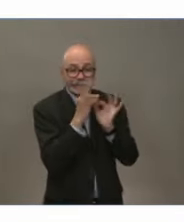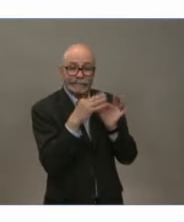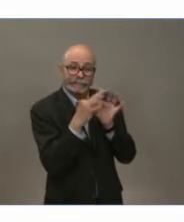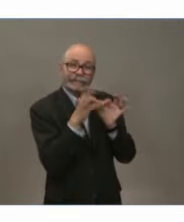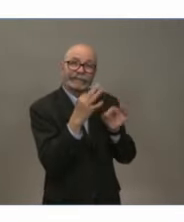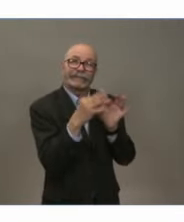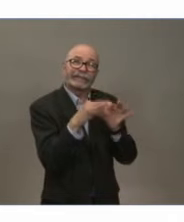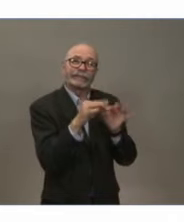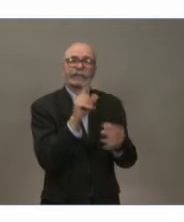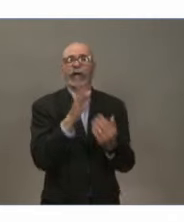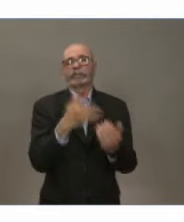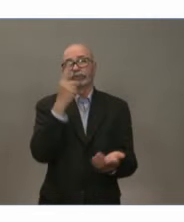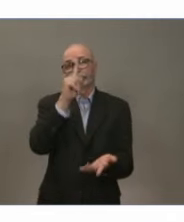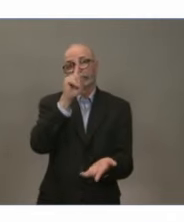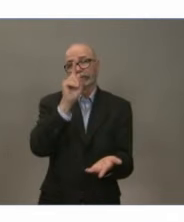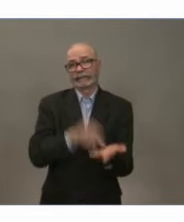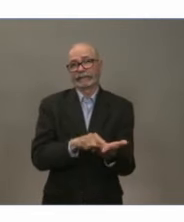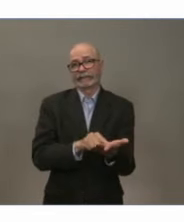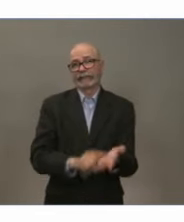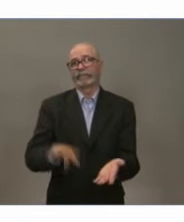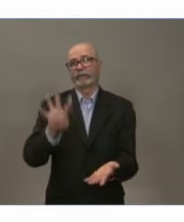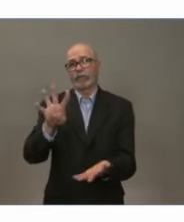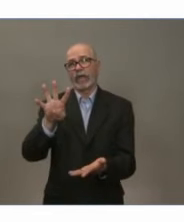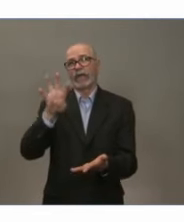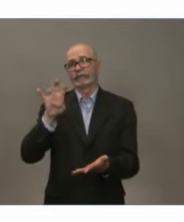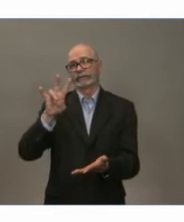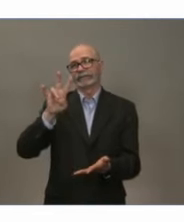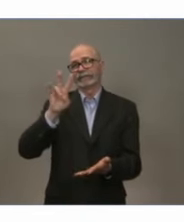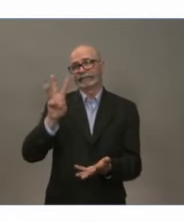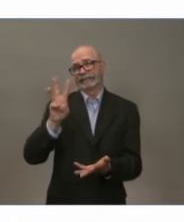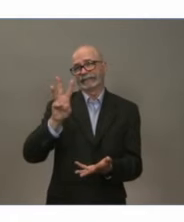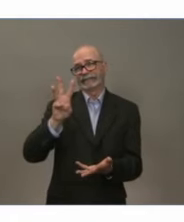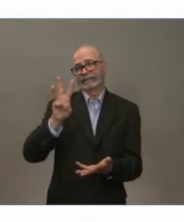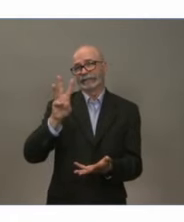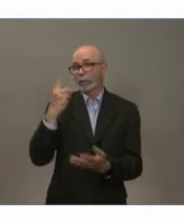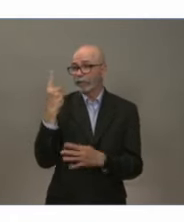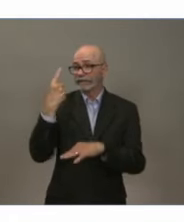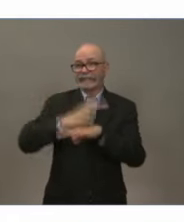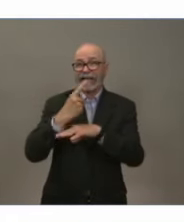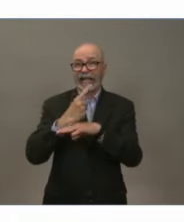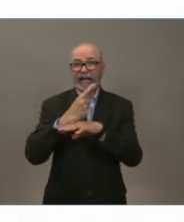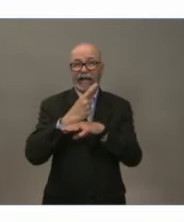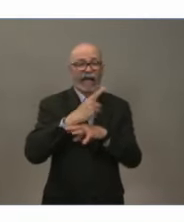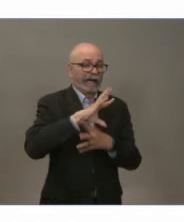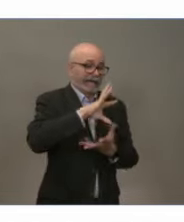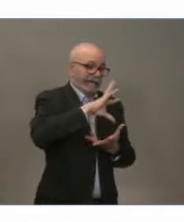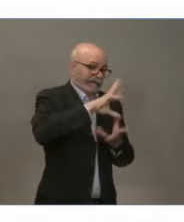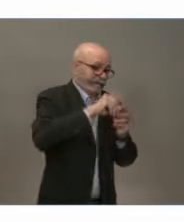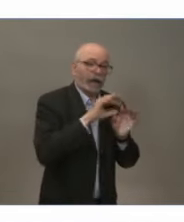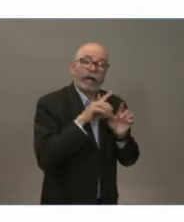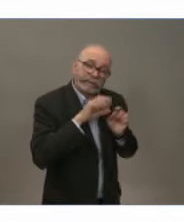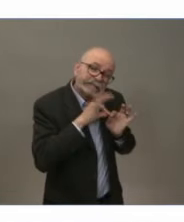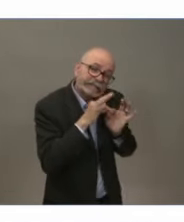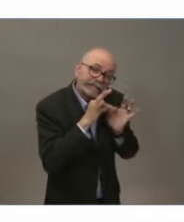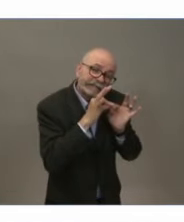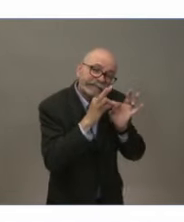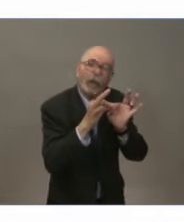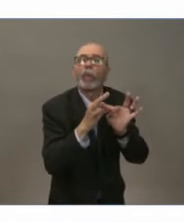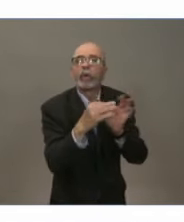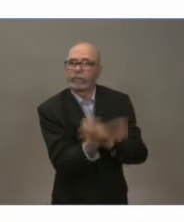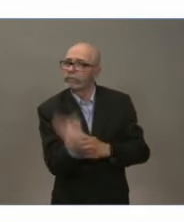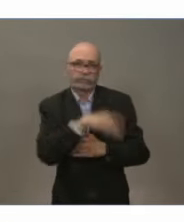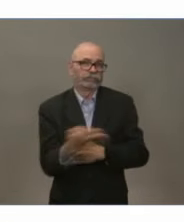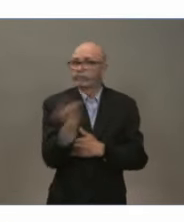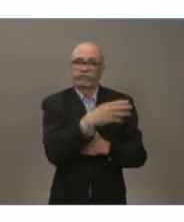1,476 tests in a single day. This is a significant achievement and speaks to the leadership and the